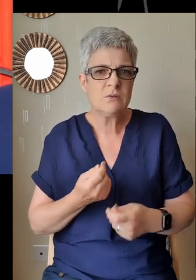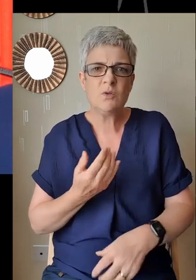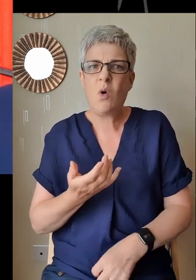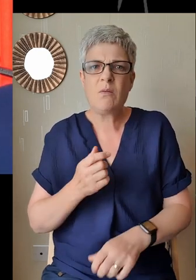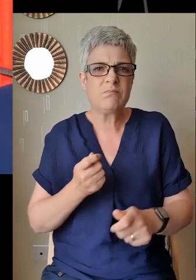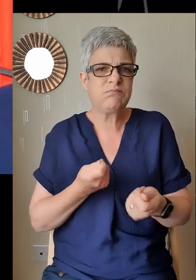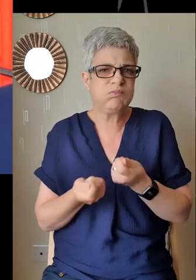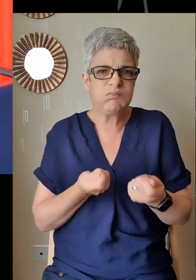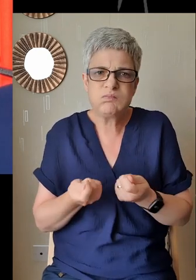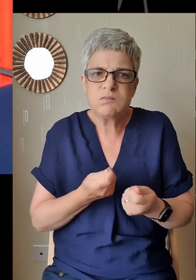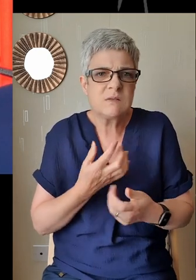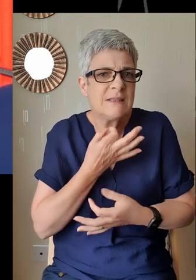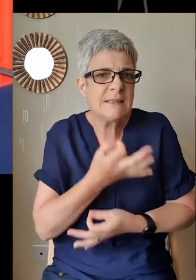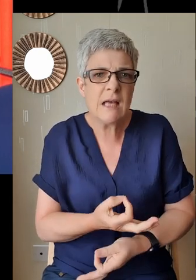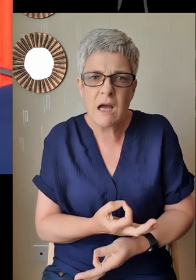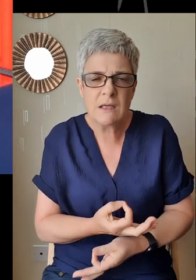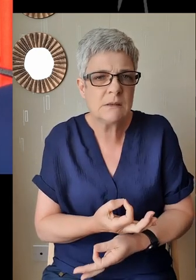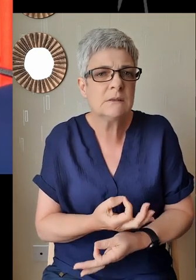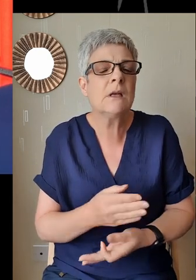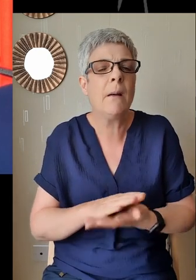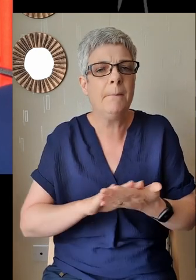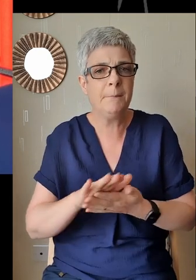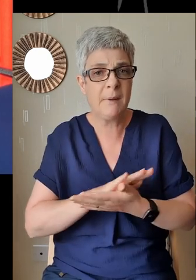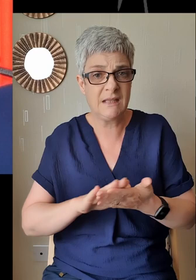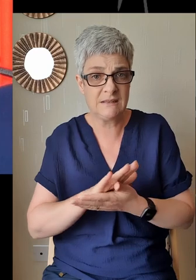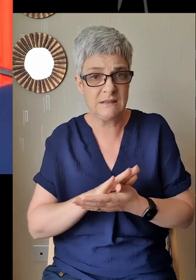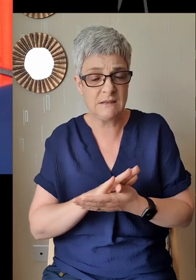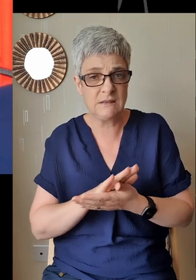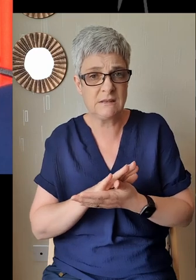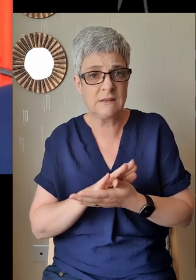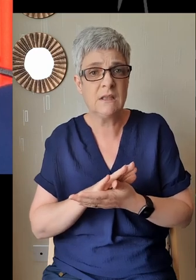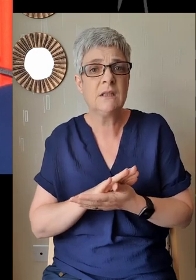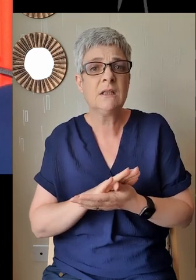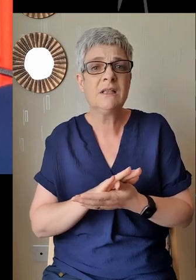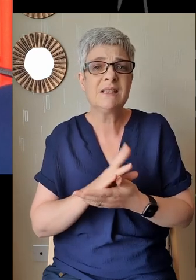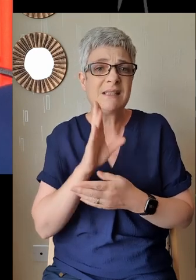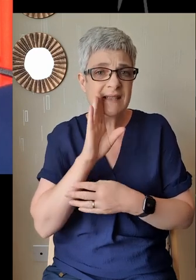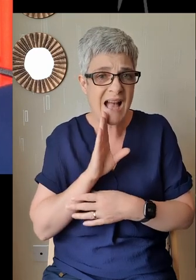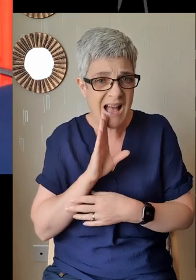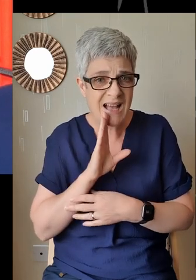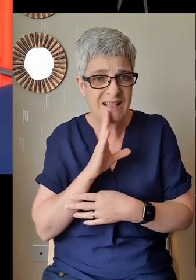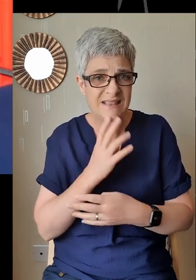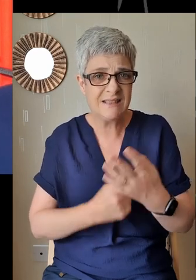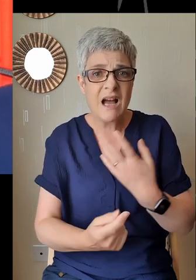desires very often leads to sad and oppressive outcomes.